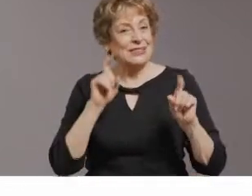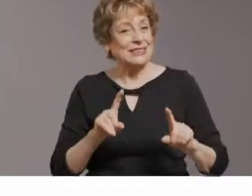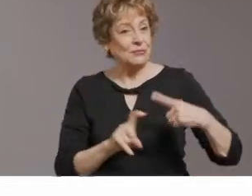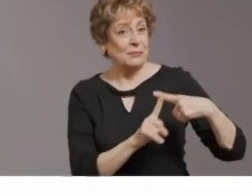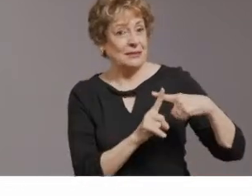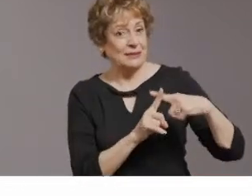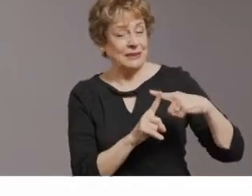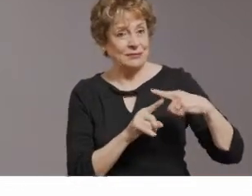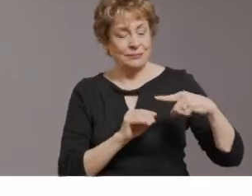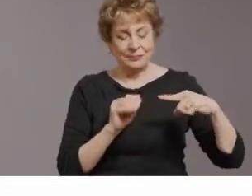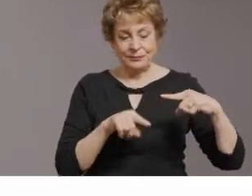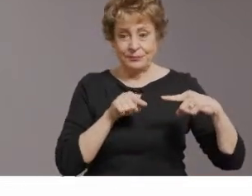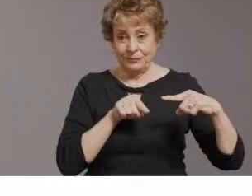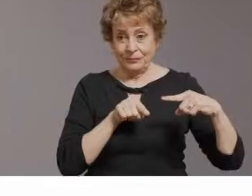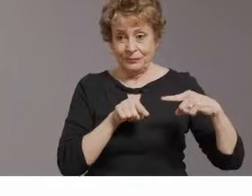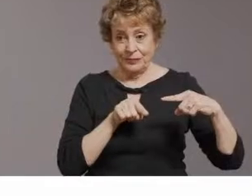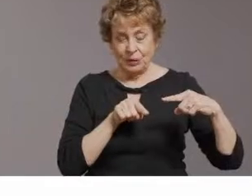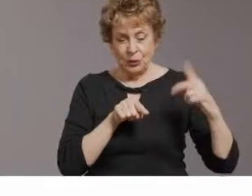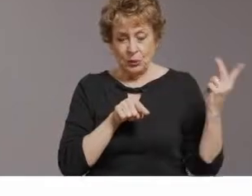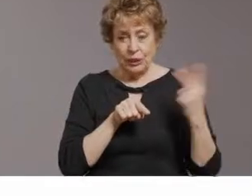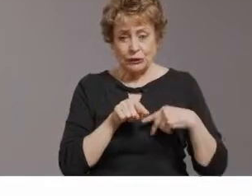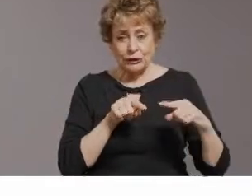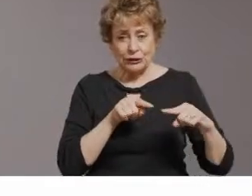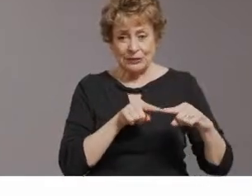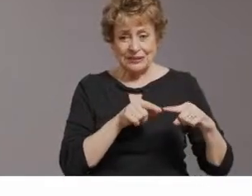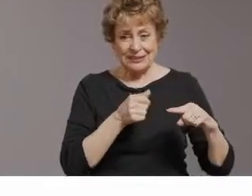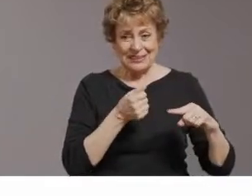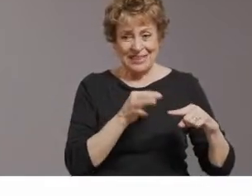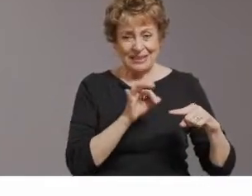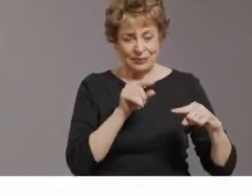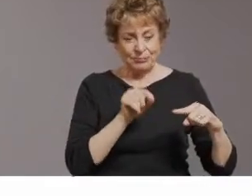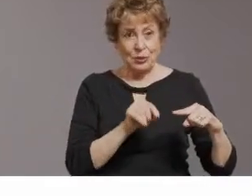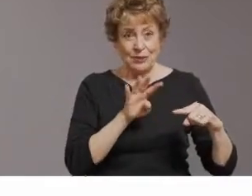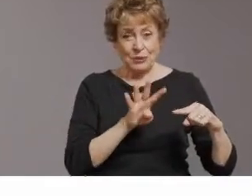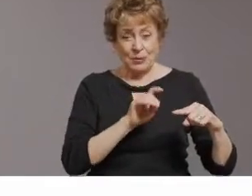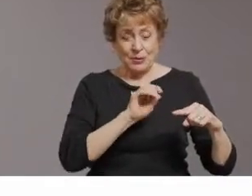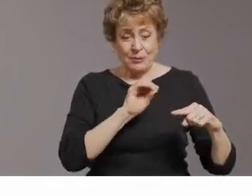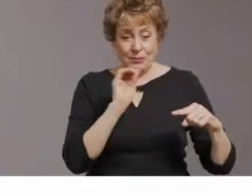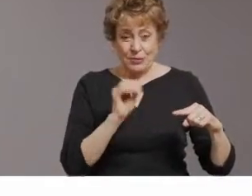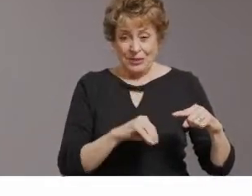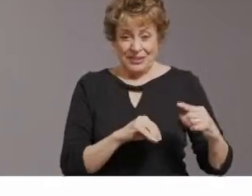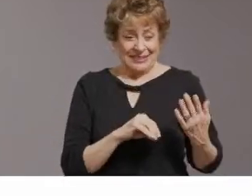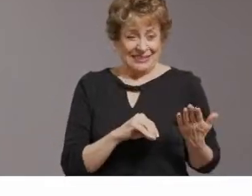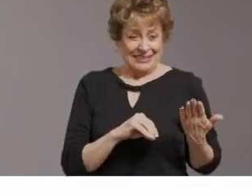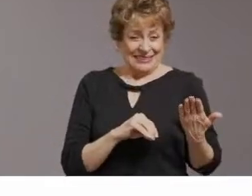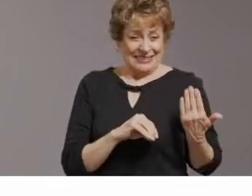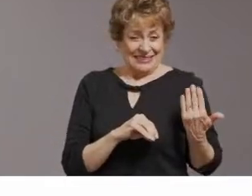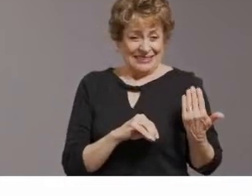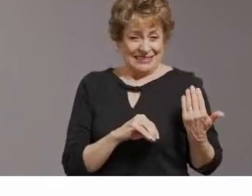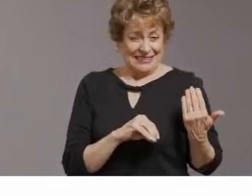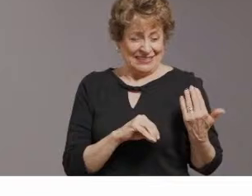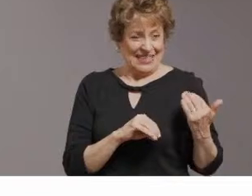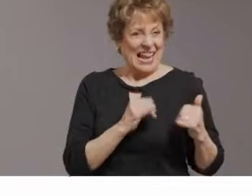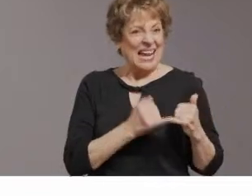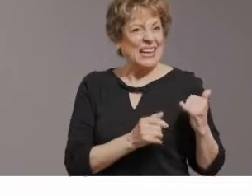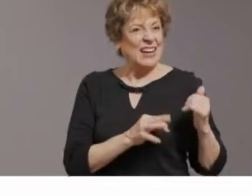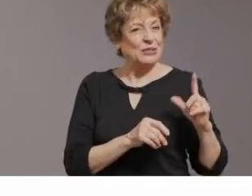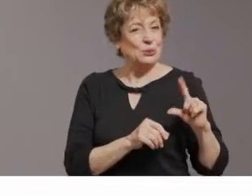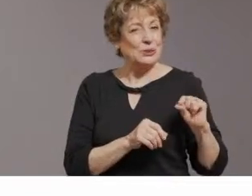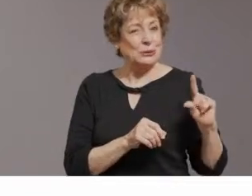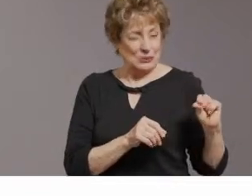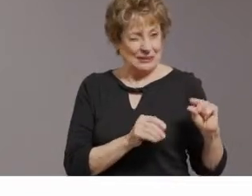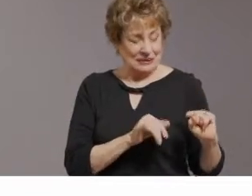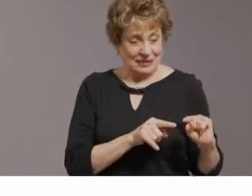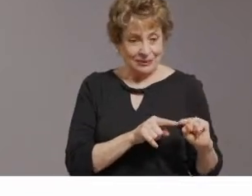about 19.4% positivity back at the end of 2020 and the beginning of 2021, we've seen